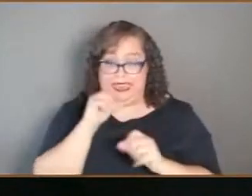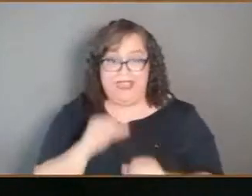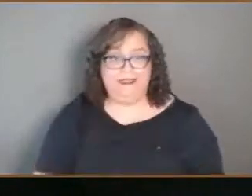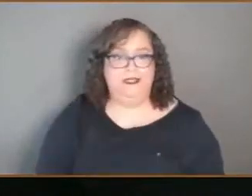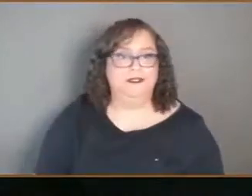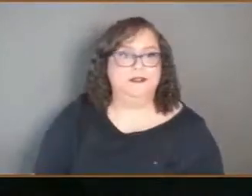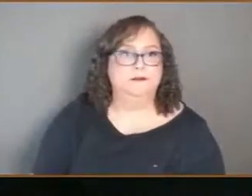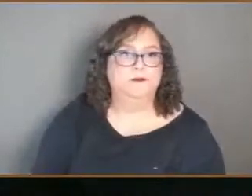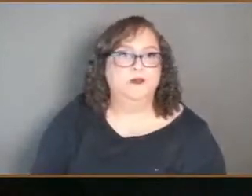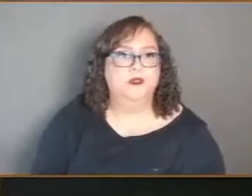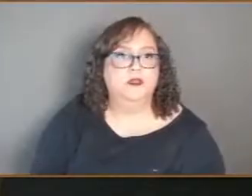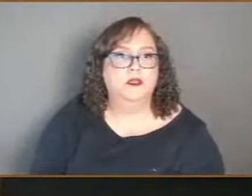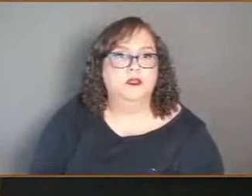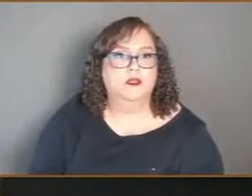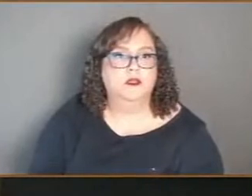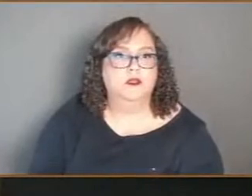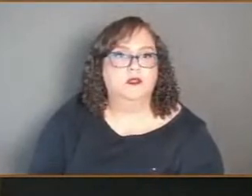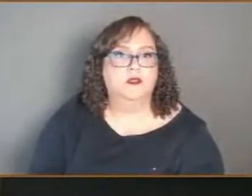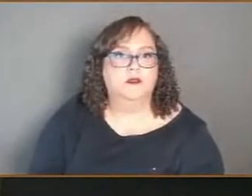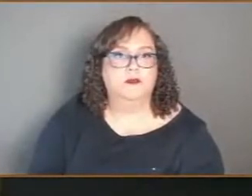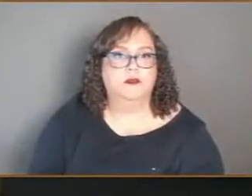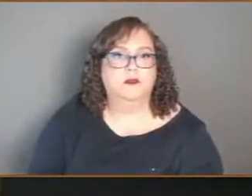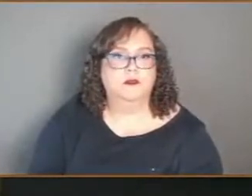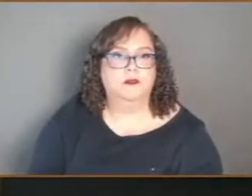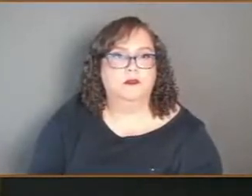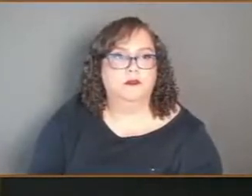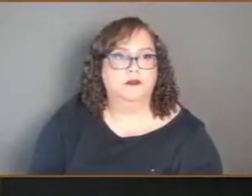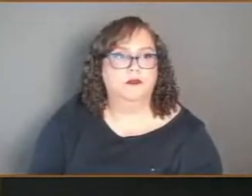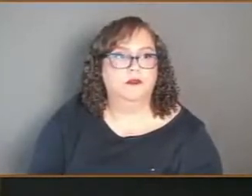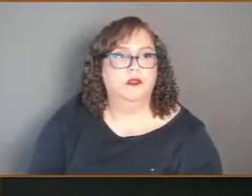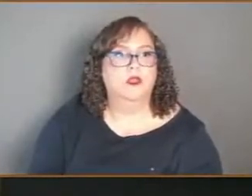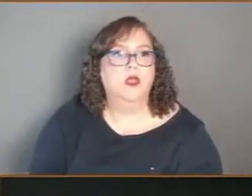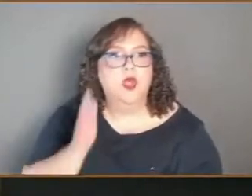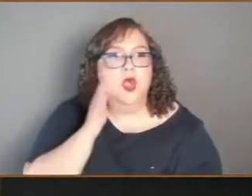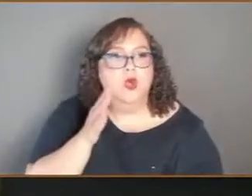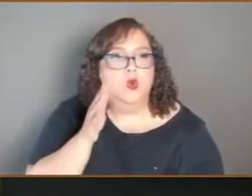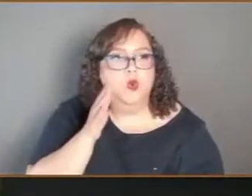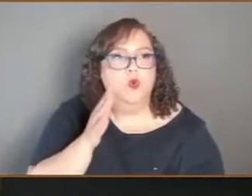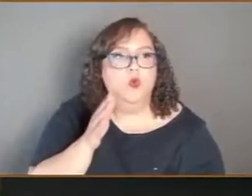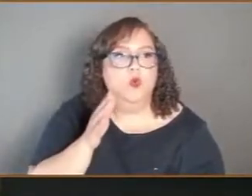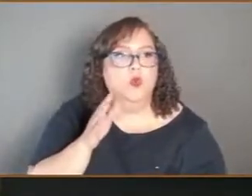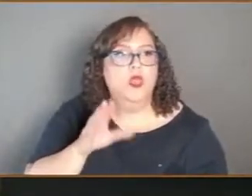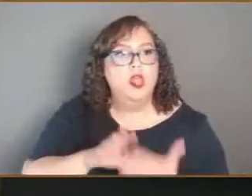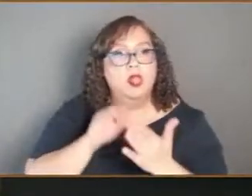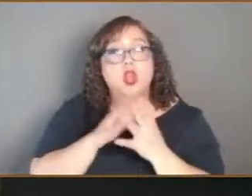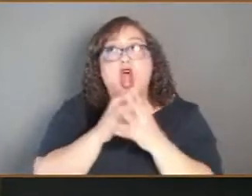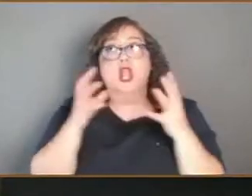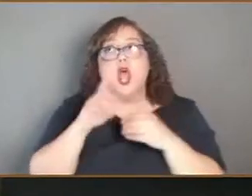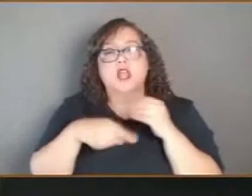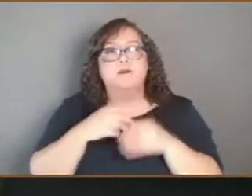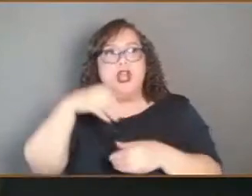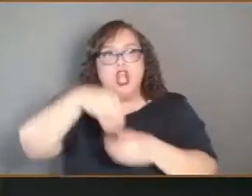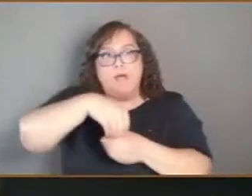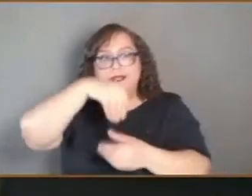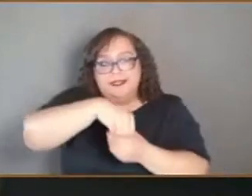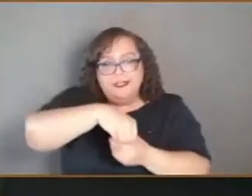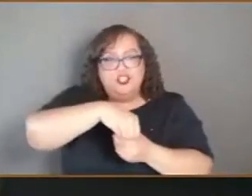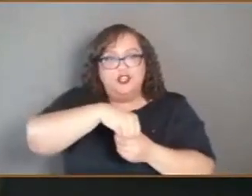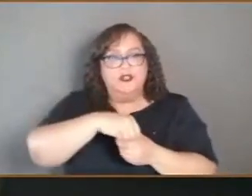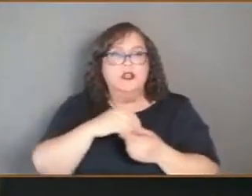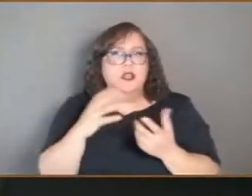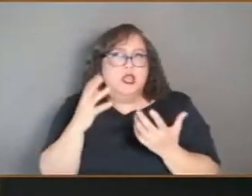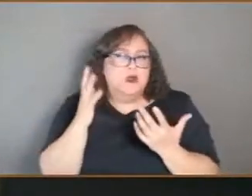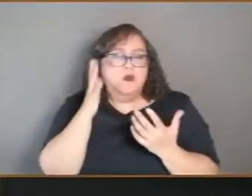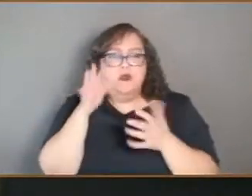learn a lot about the composition, and that's going to tell us sort of a lot about what was available in that region of space when